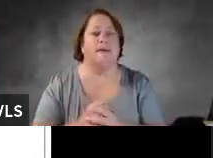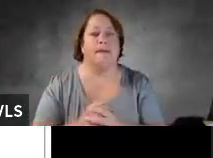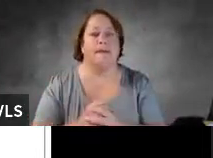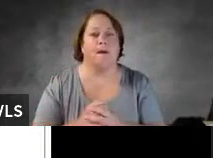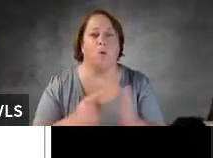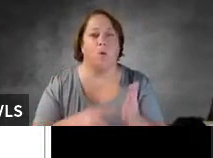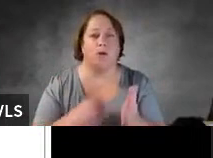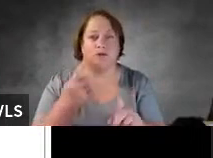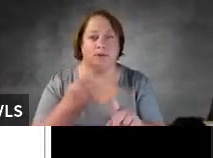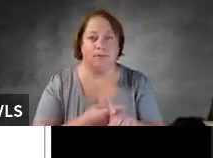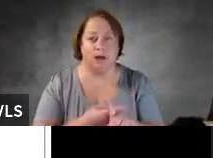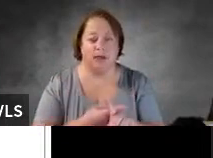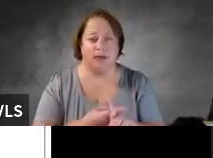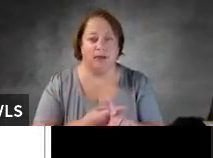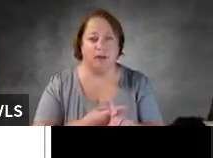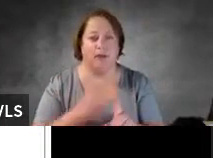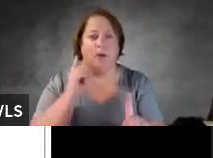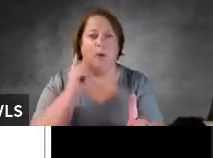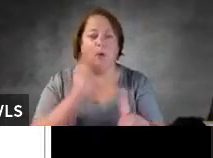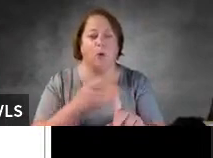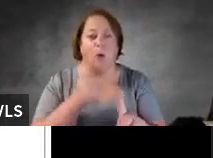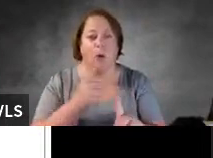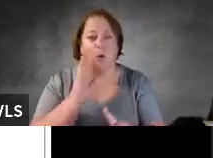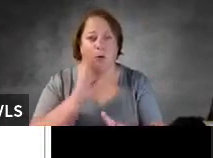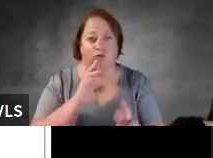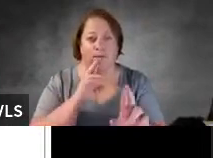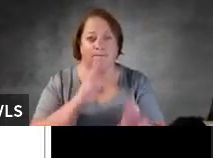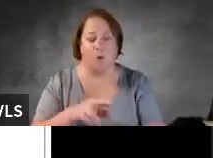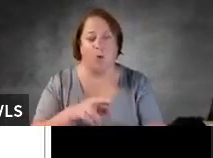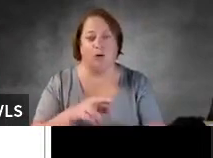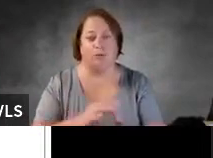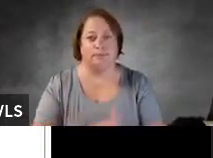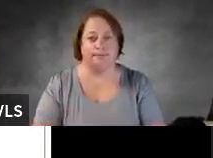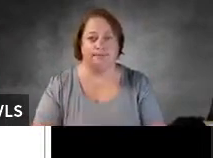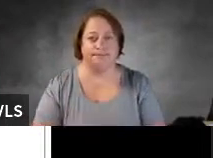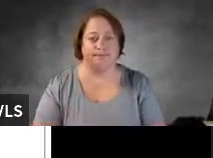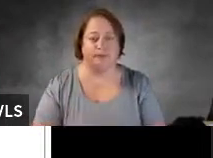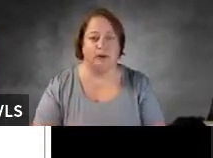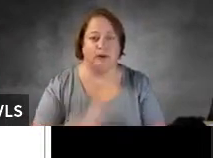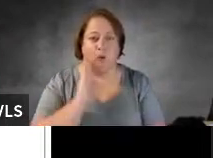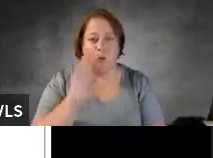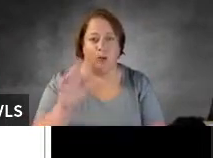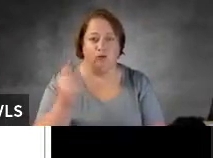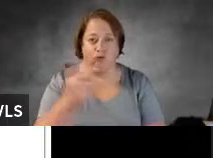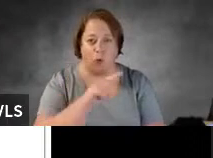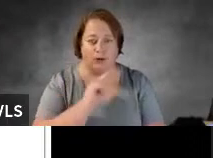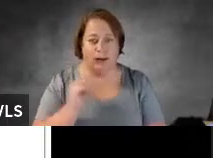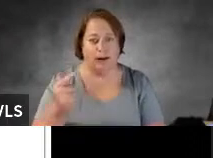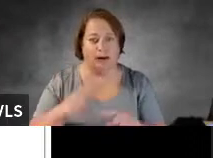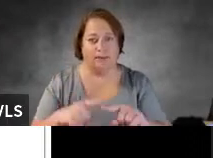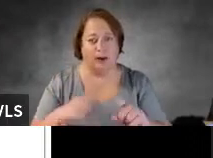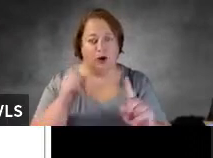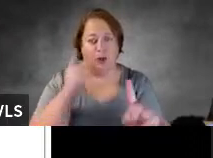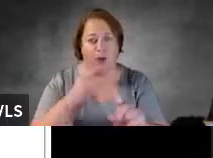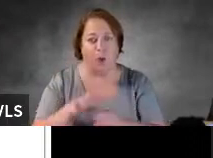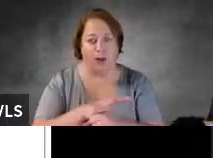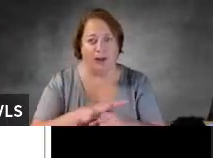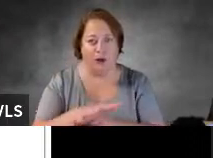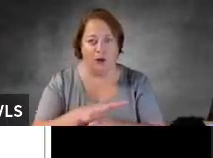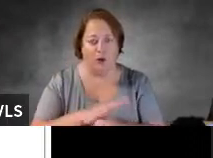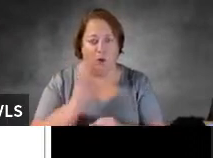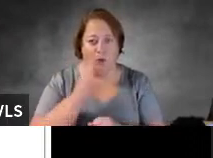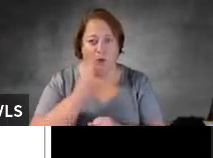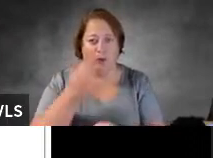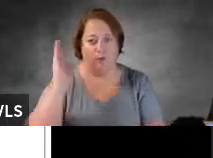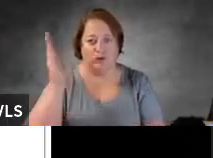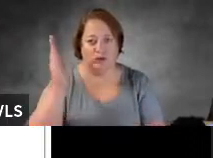once a month. Each goal will report out to our Board of Education. It will rotate depending on the goal area that we will be